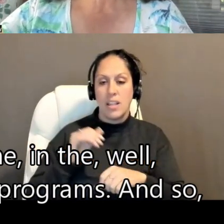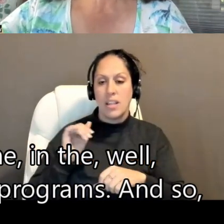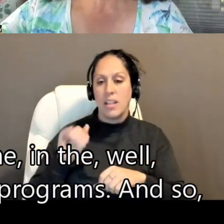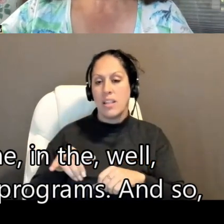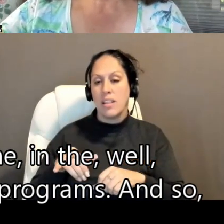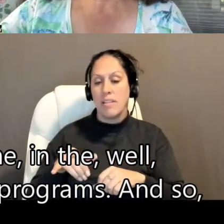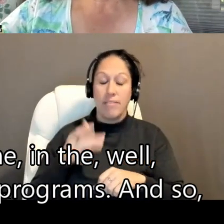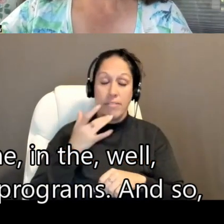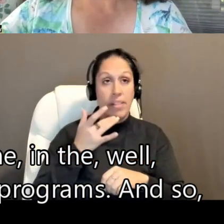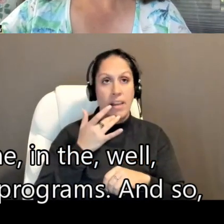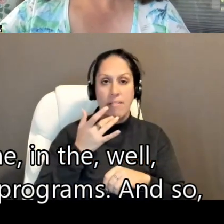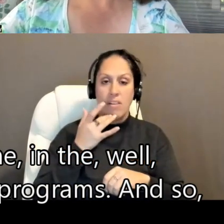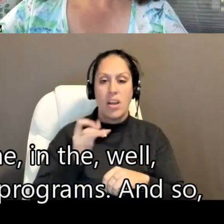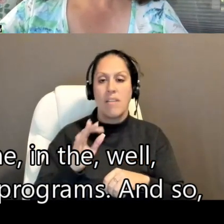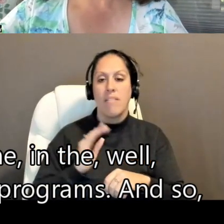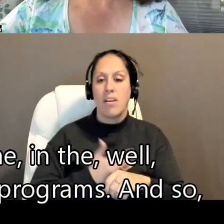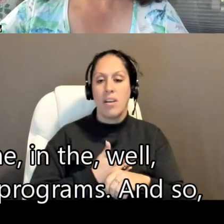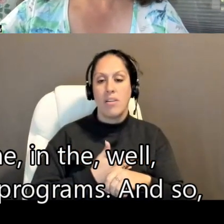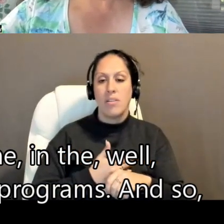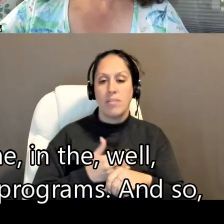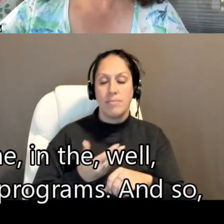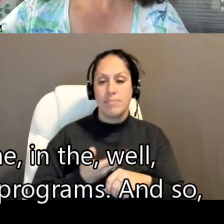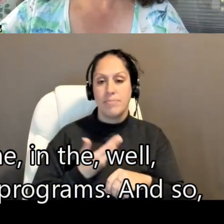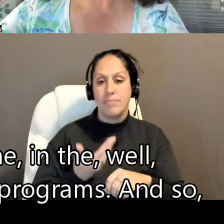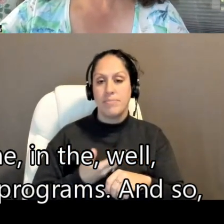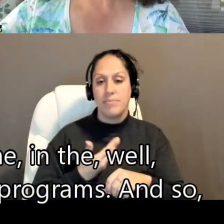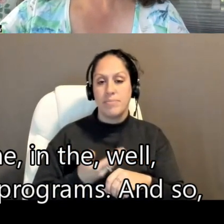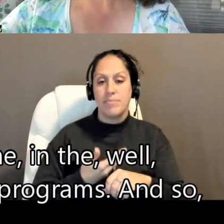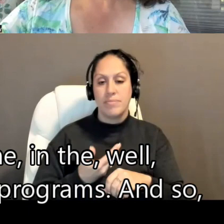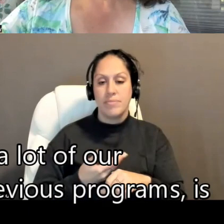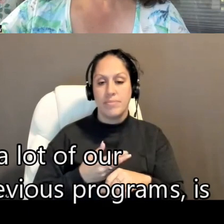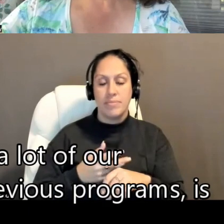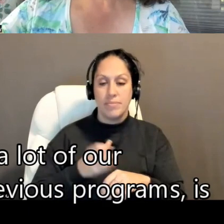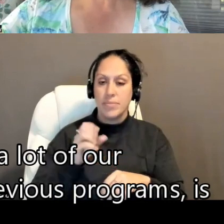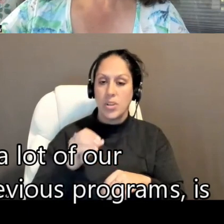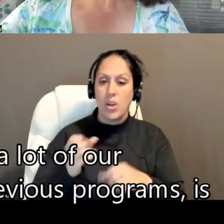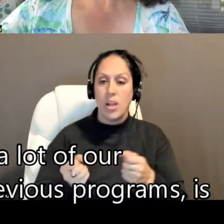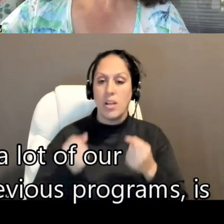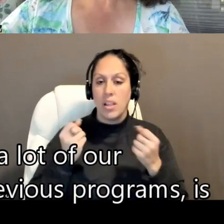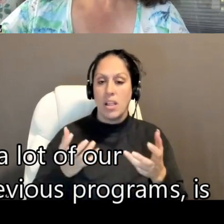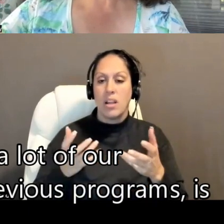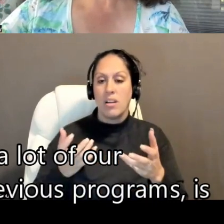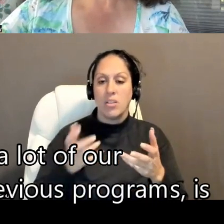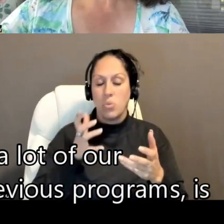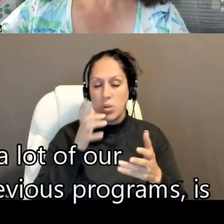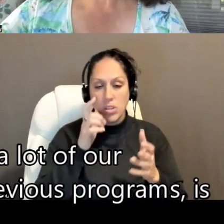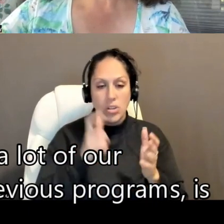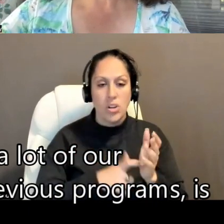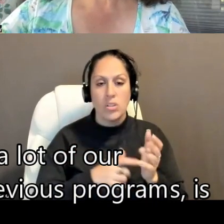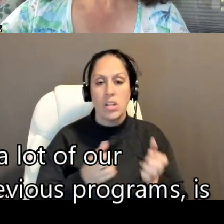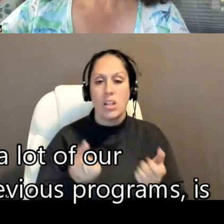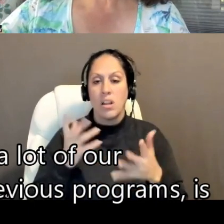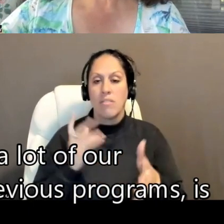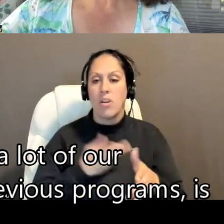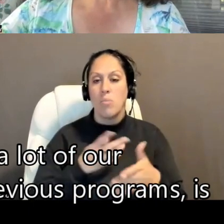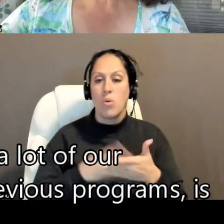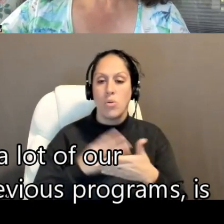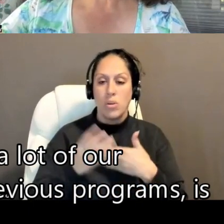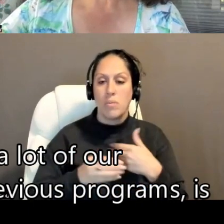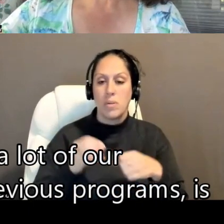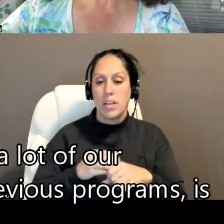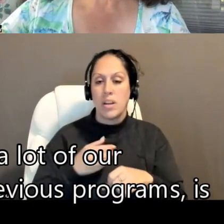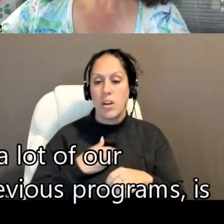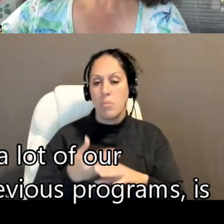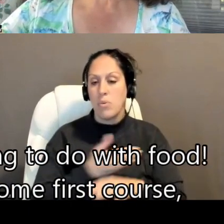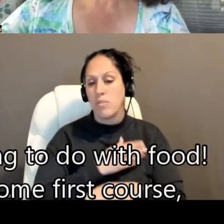the flavors of our programs. And so a lot of you'll notice that a lot of our programs, even in our